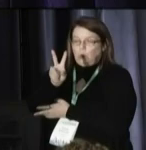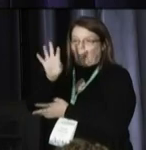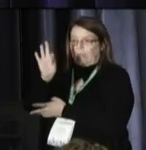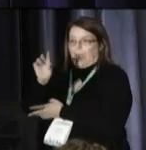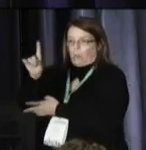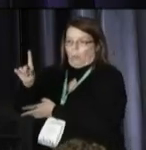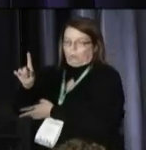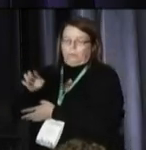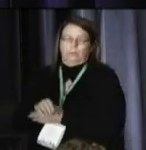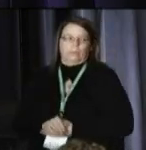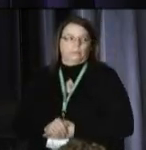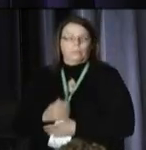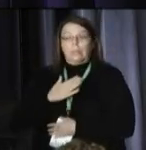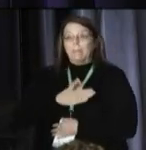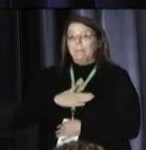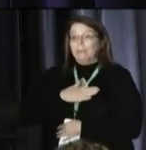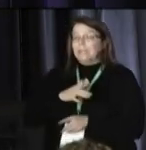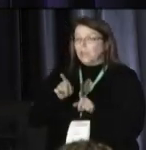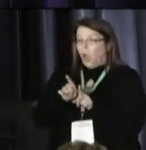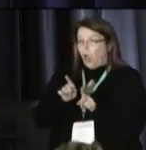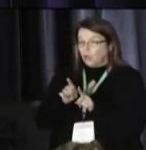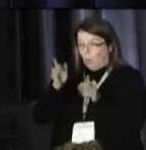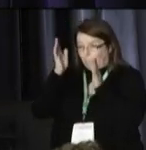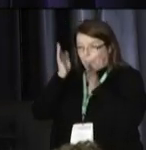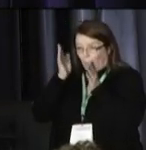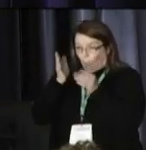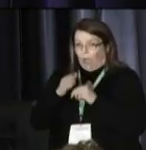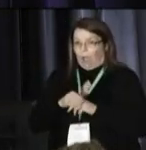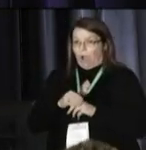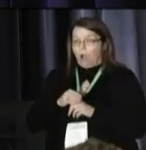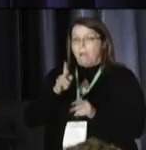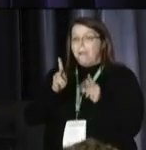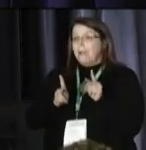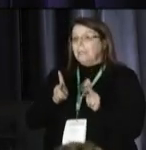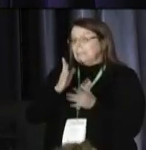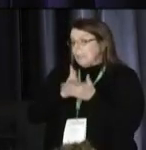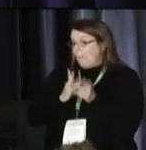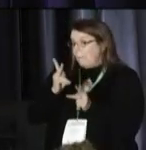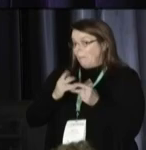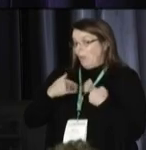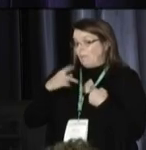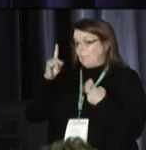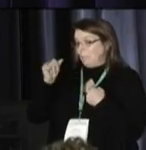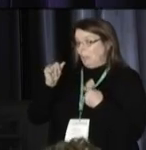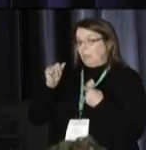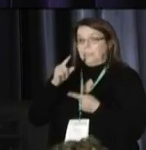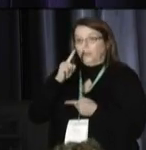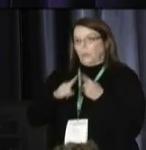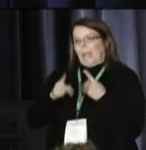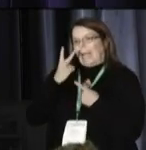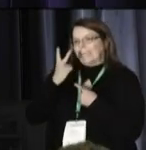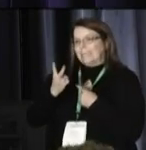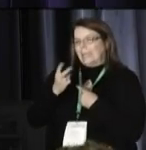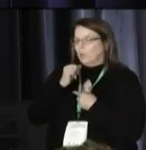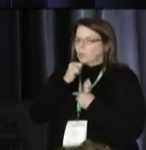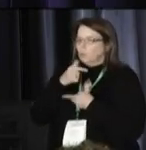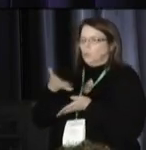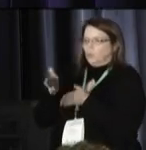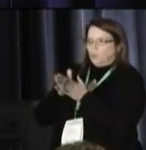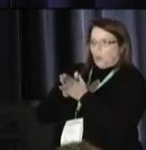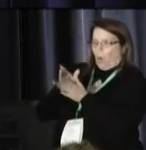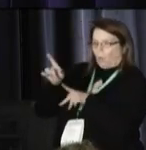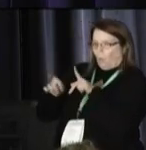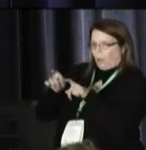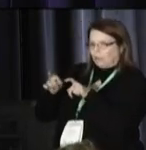215-770-7291. Please also be aware of those with invisible disabilities and do not question